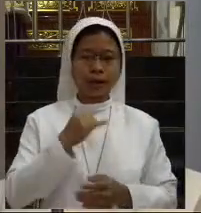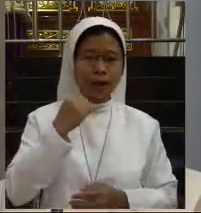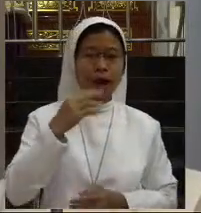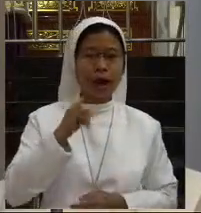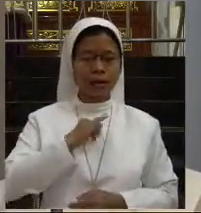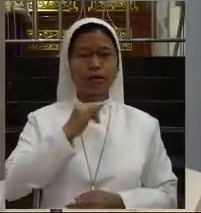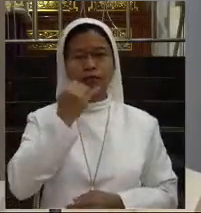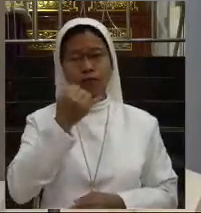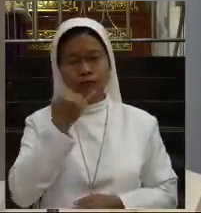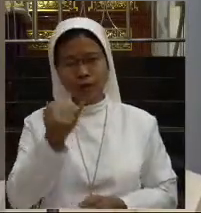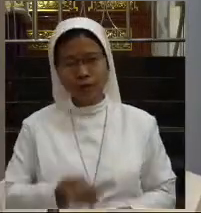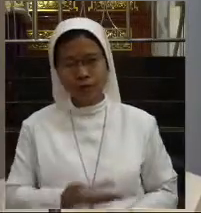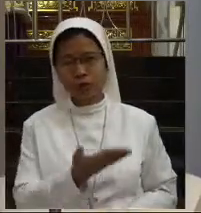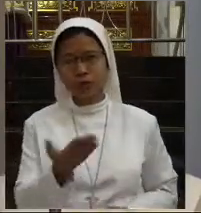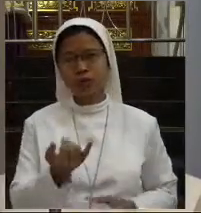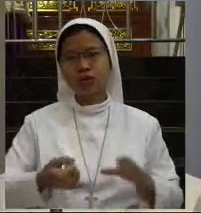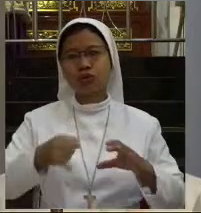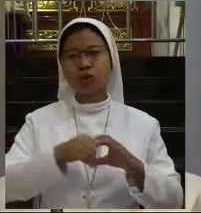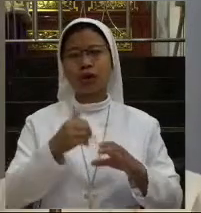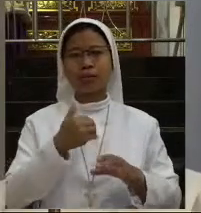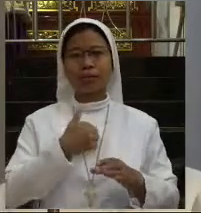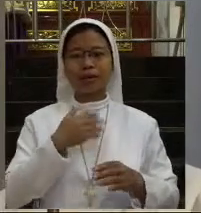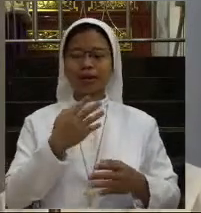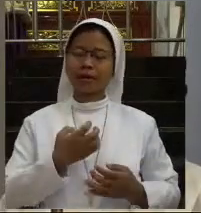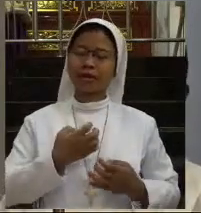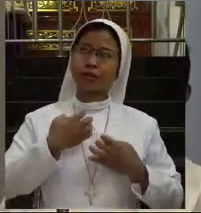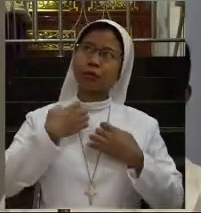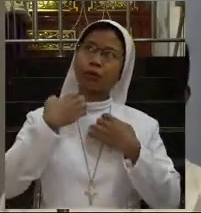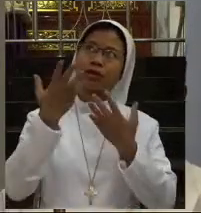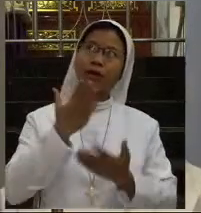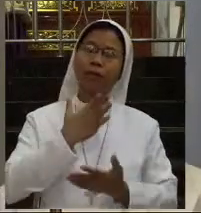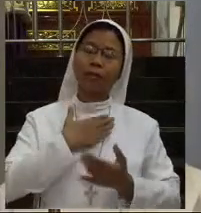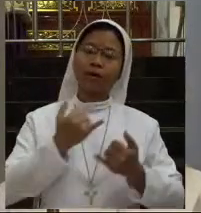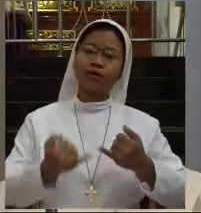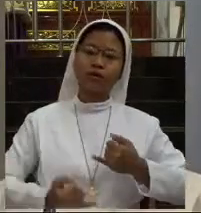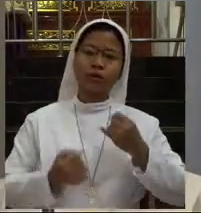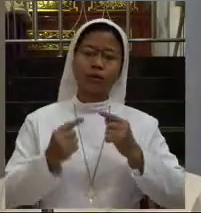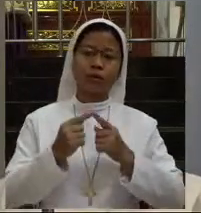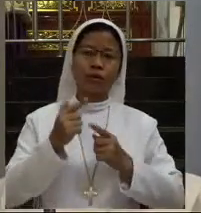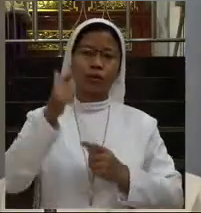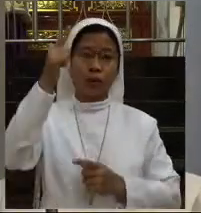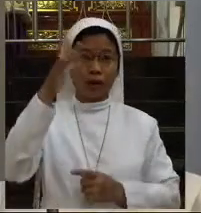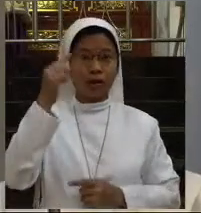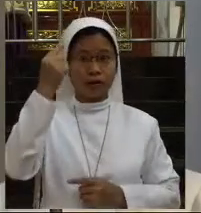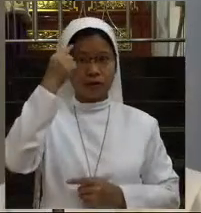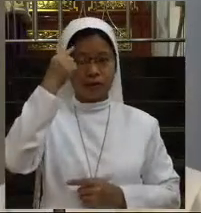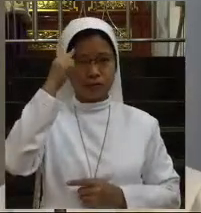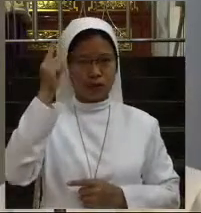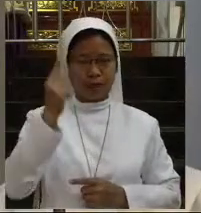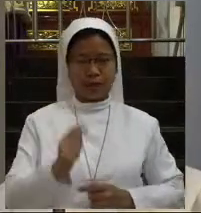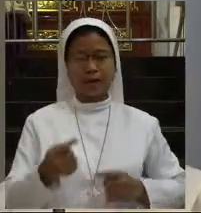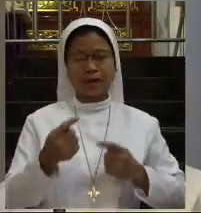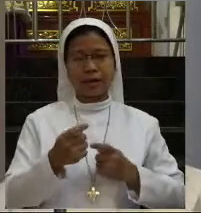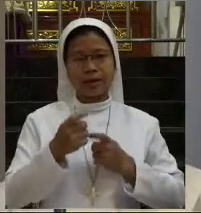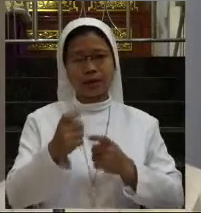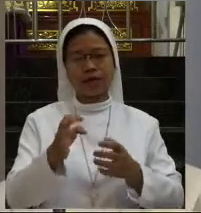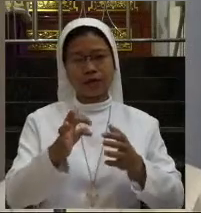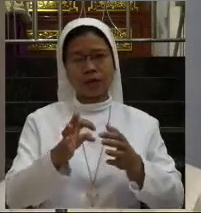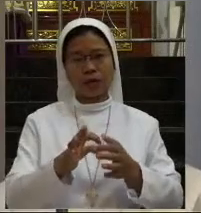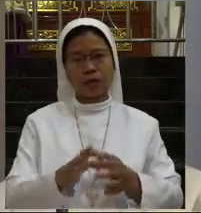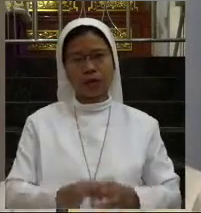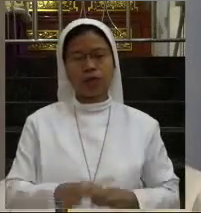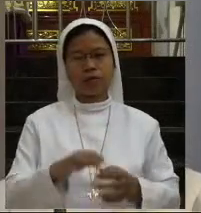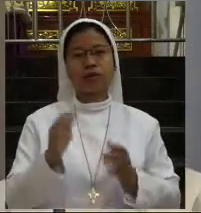join me in expressing my gratitude and joy to God for the big gift of being